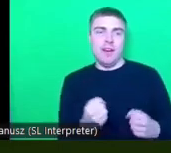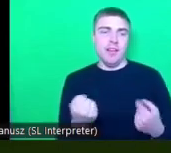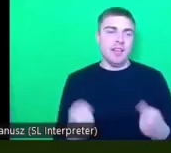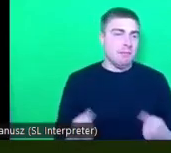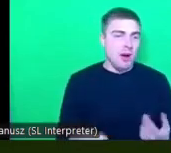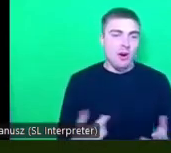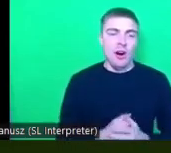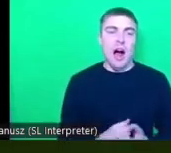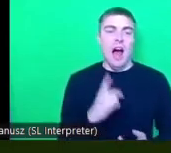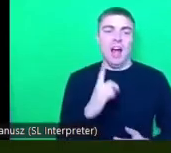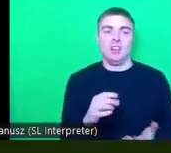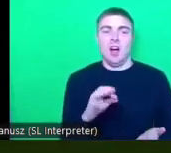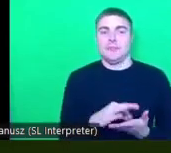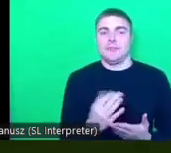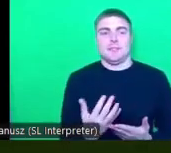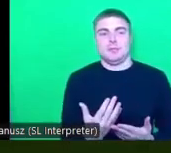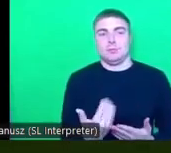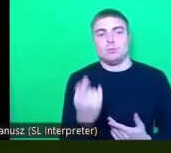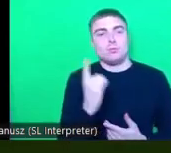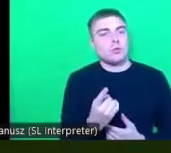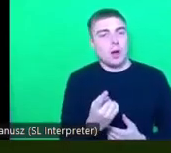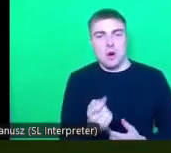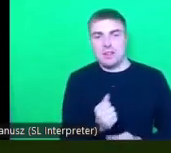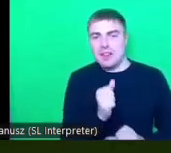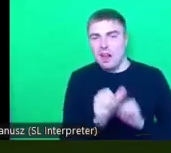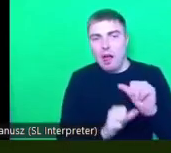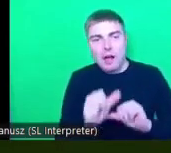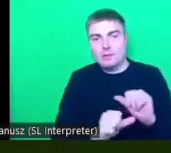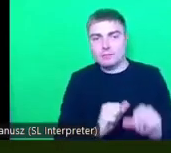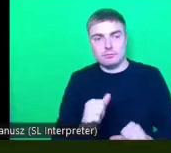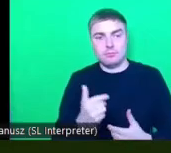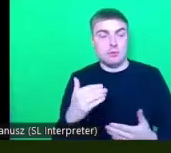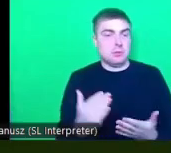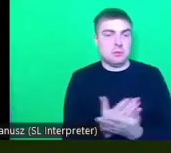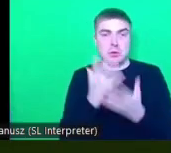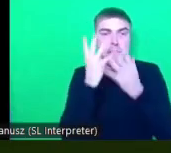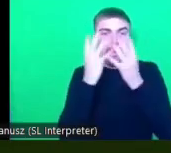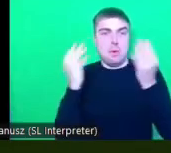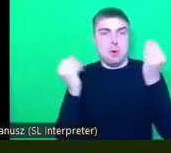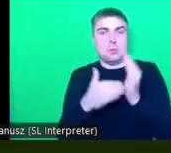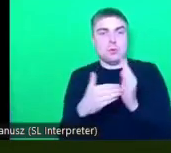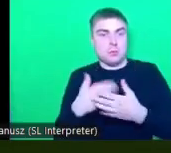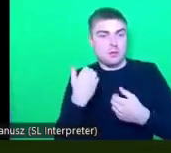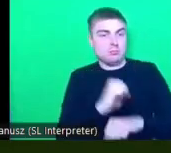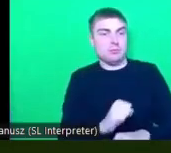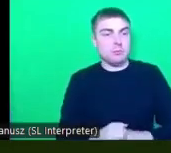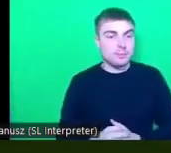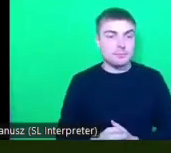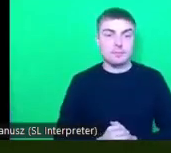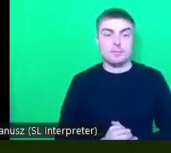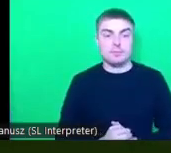defending themselves when they are attacked by wolves. So the wolves have a pretty high hunting success that seem